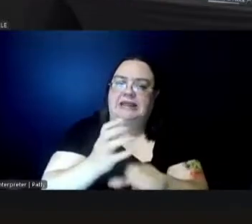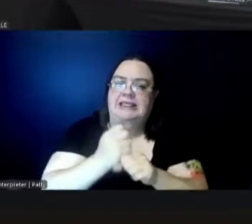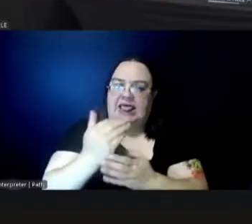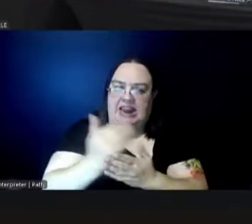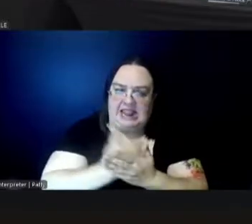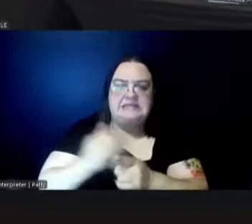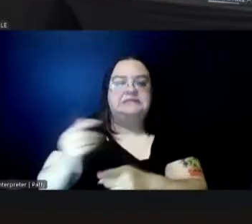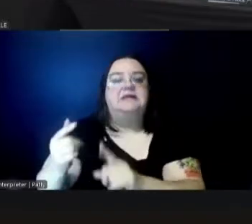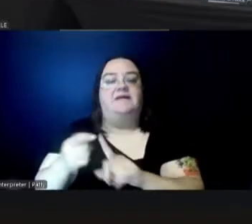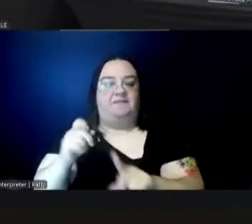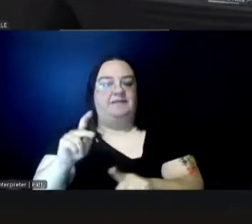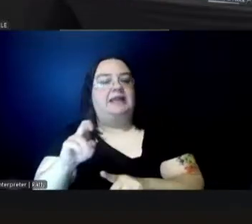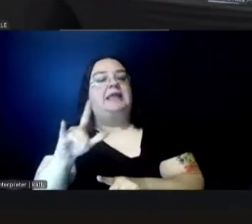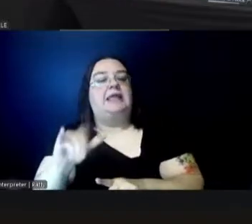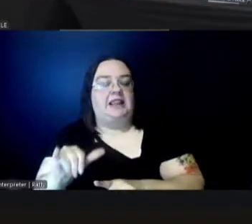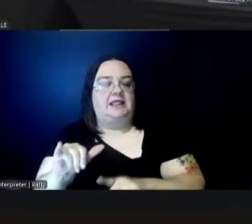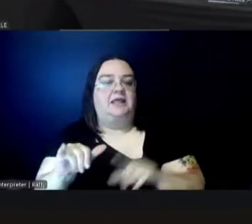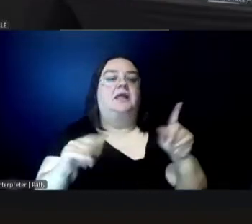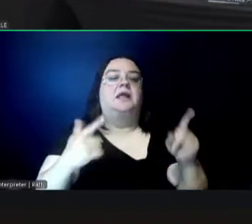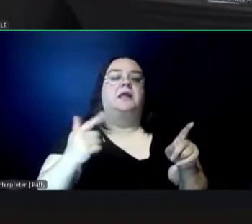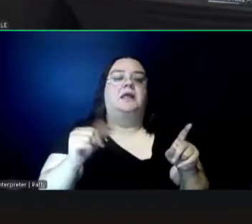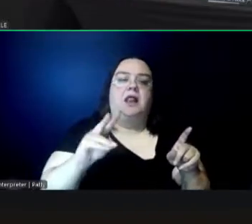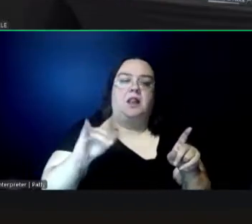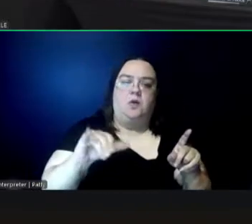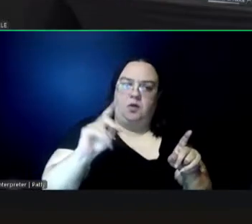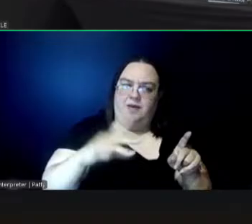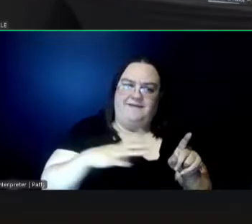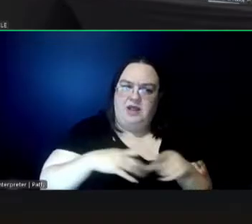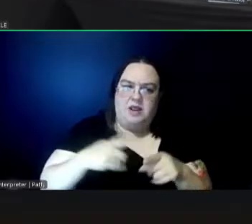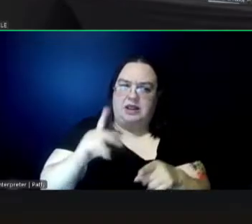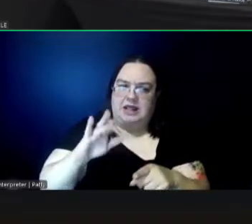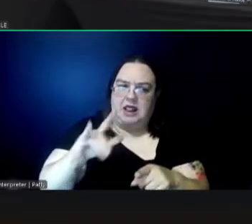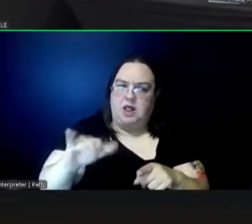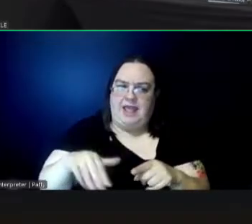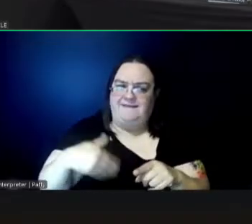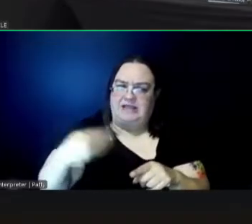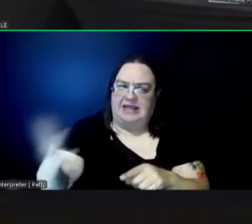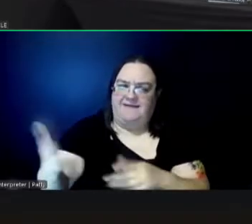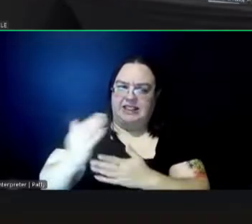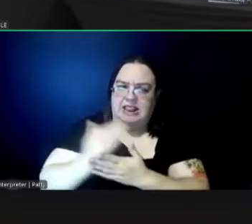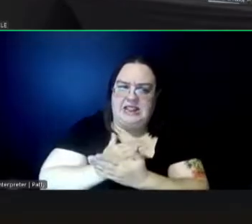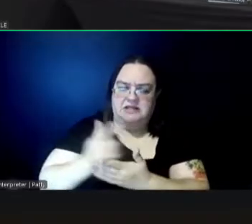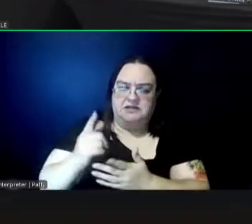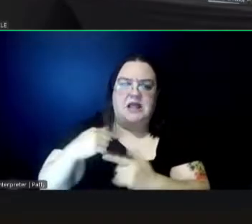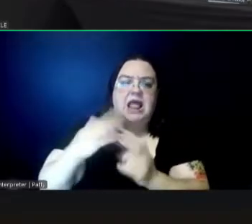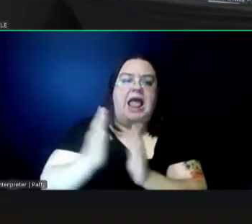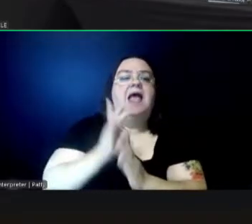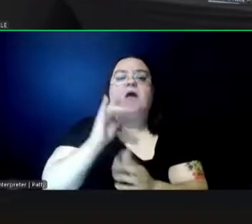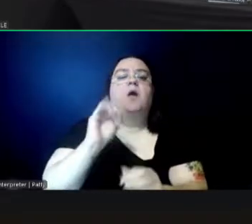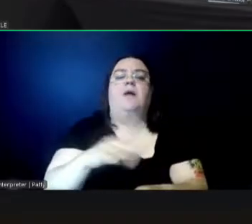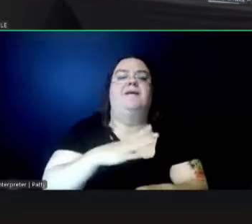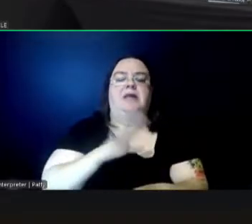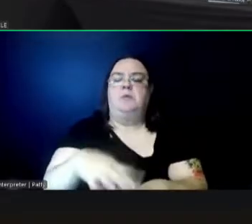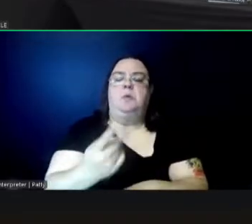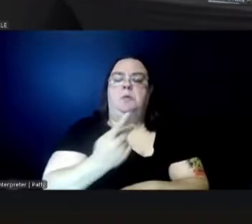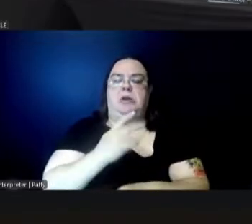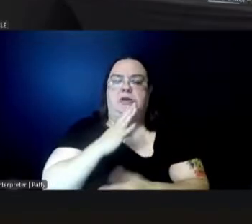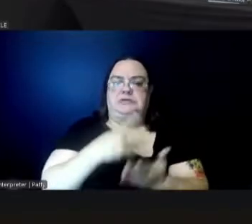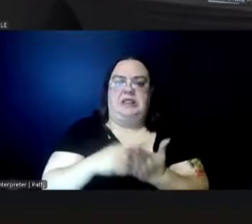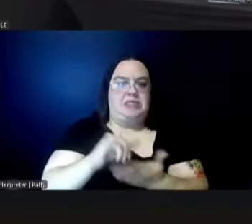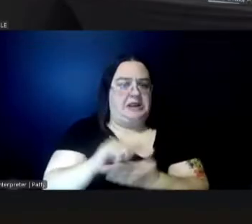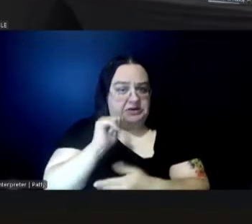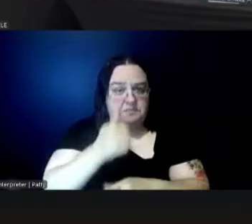Kelly. Oh, Kelly, why haven't you all gave her the list when she asked for it originally? You know what? We could talk about that tomorrow. That's